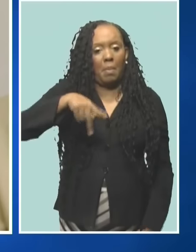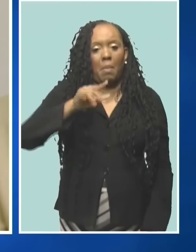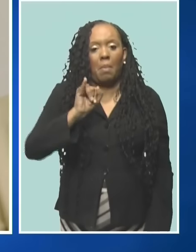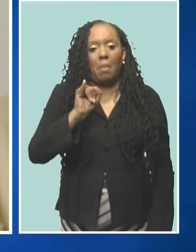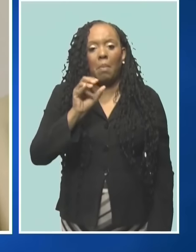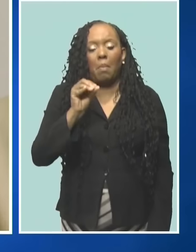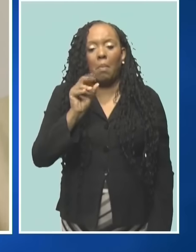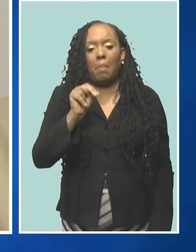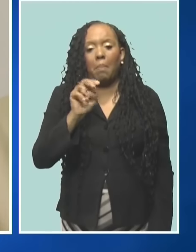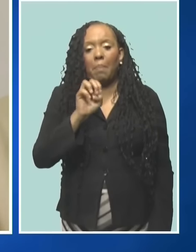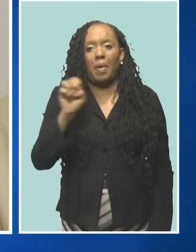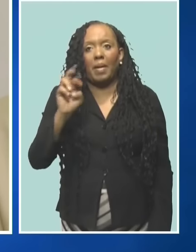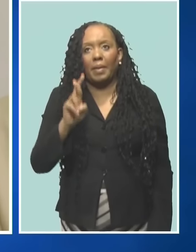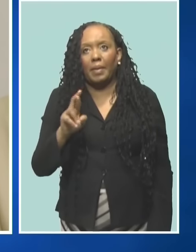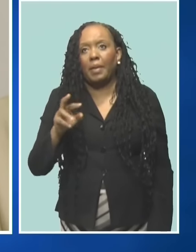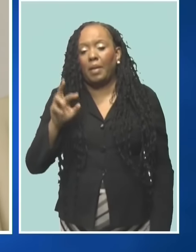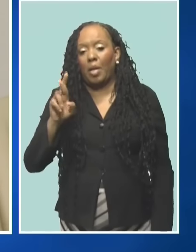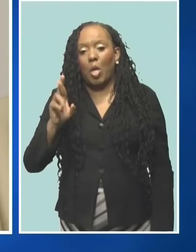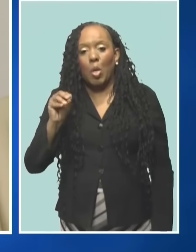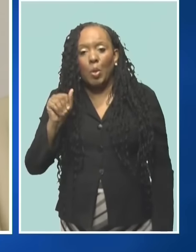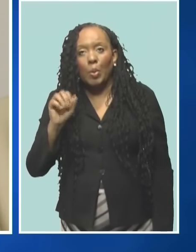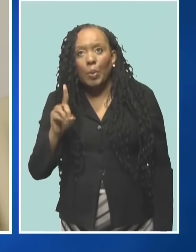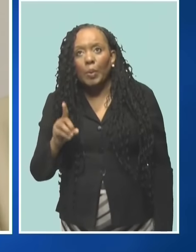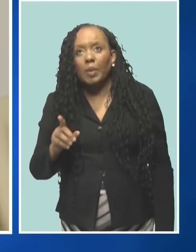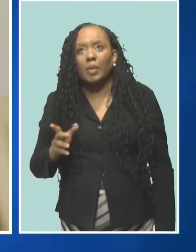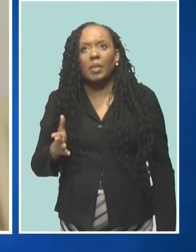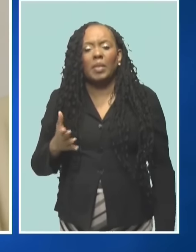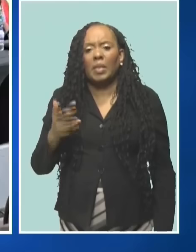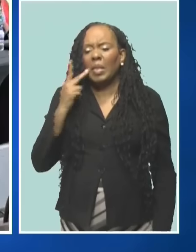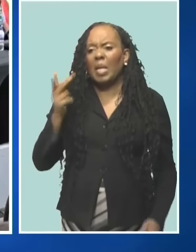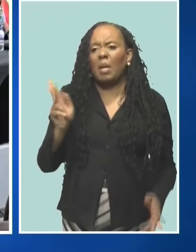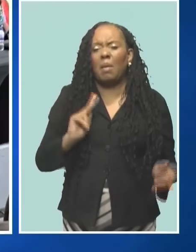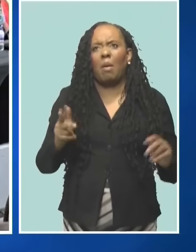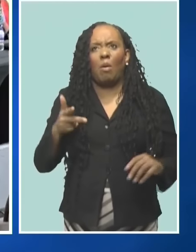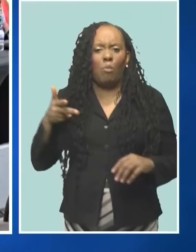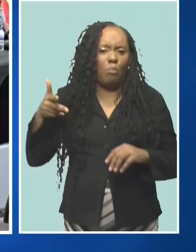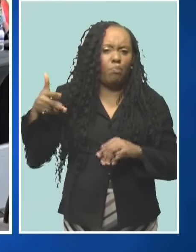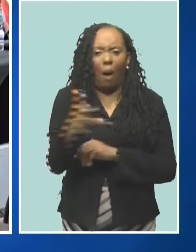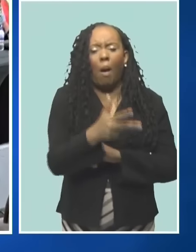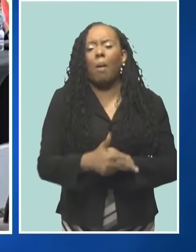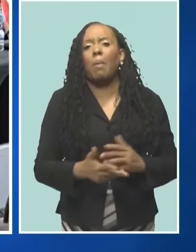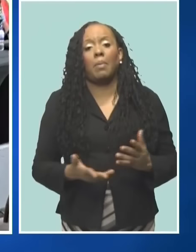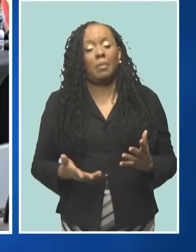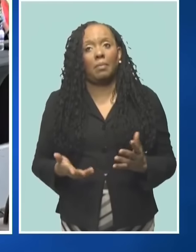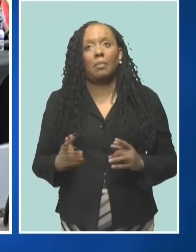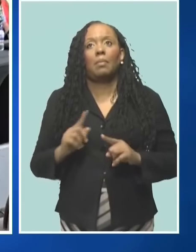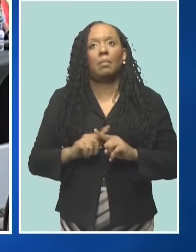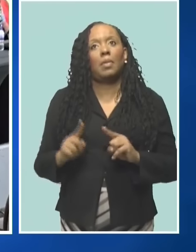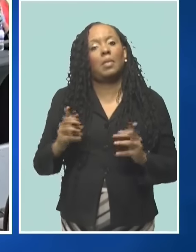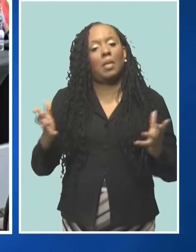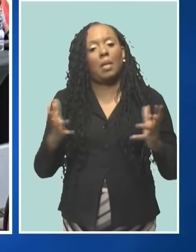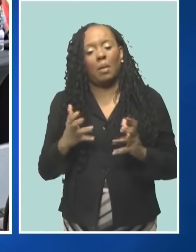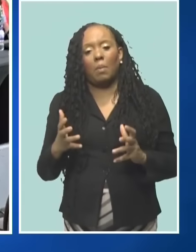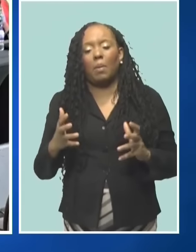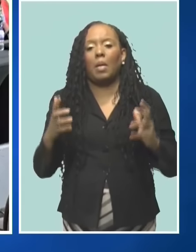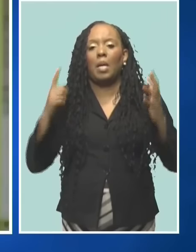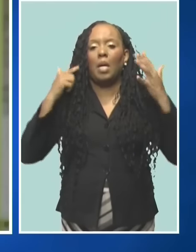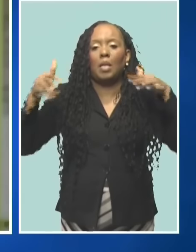And the notion that you have these people on scramblers going through. She added they will also look into a noise pollution green